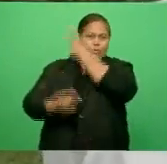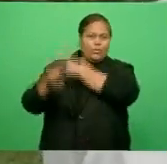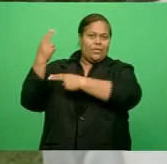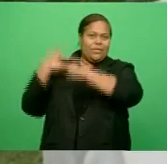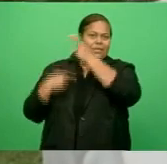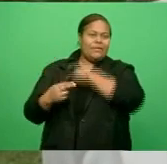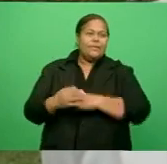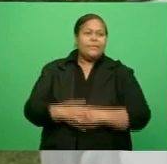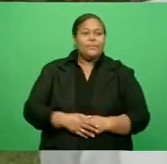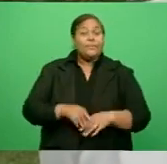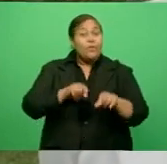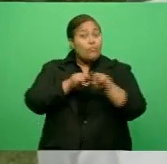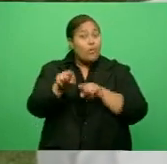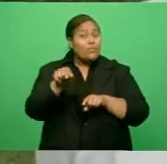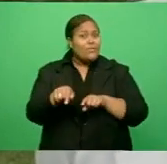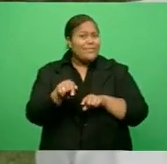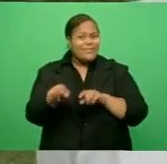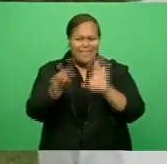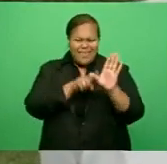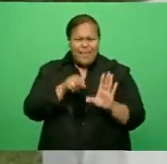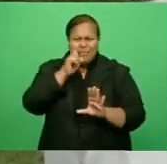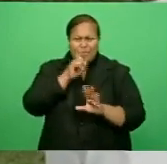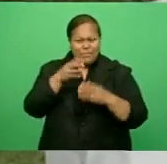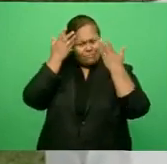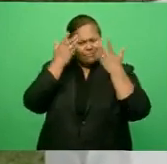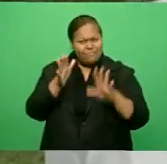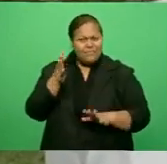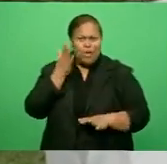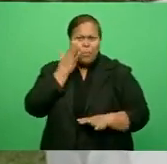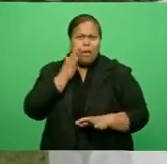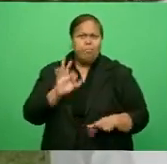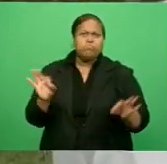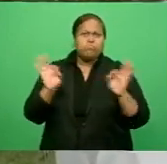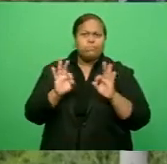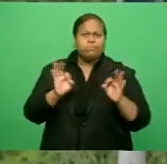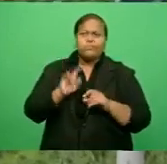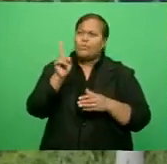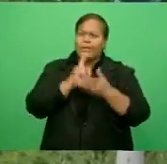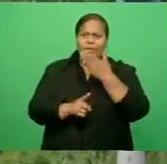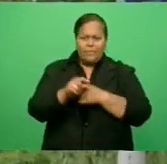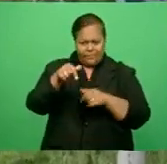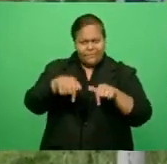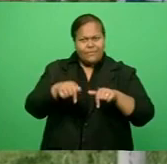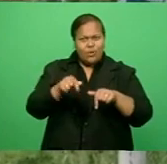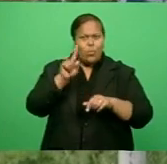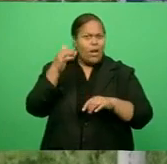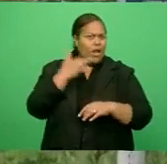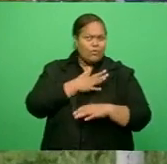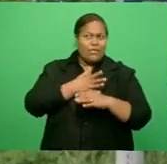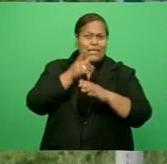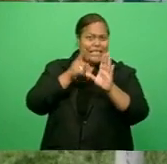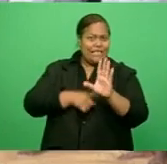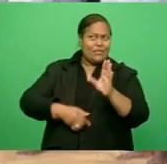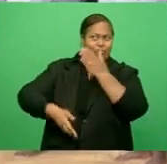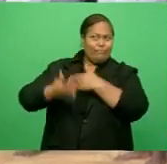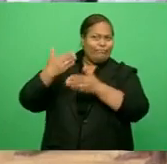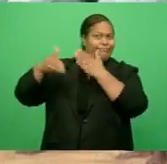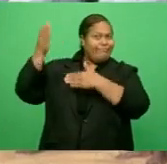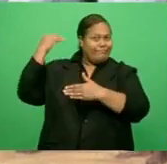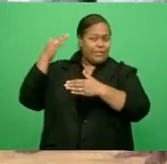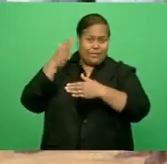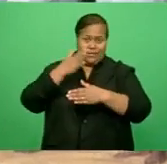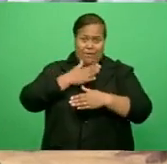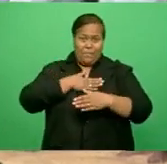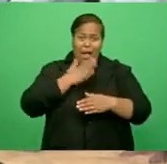Most of our younger generation are not even aware of what happened in this place over 100 years ago. My grandparents told me that